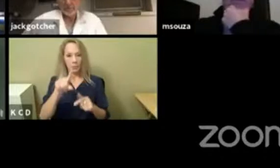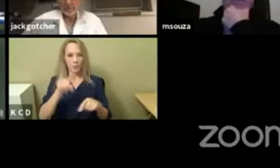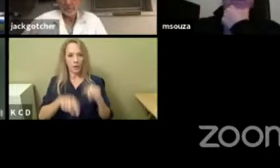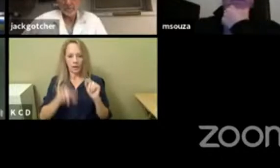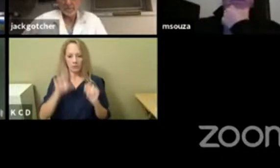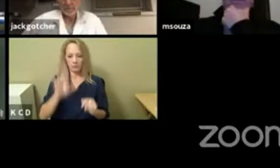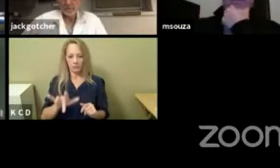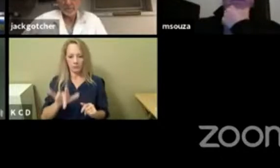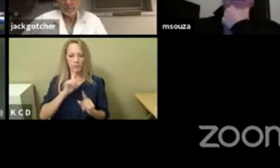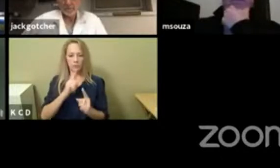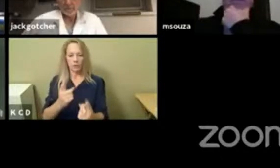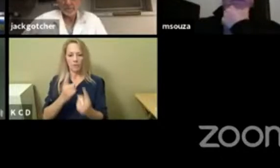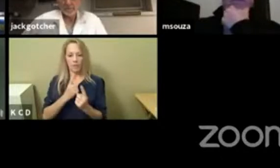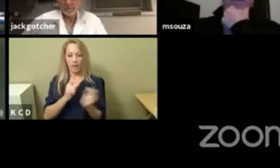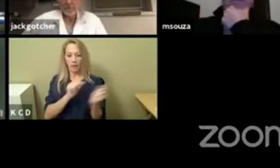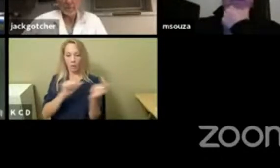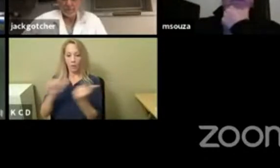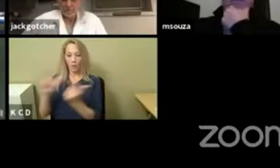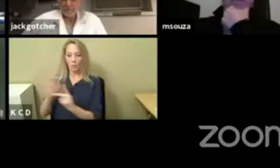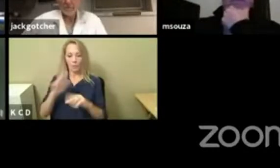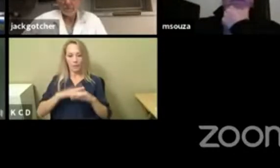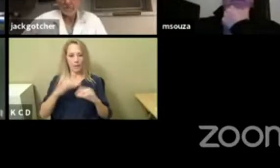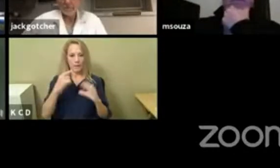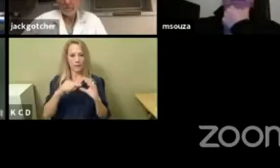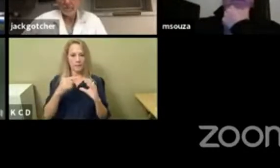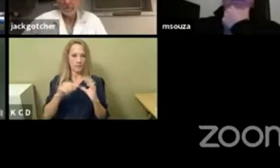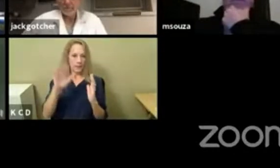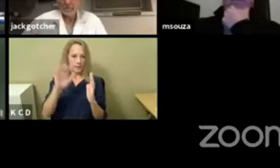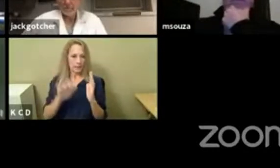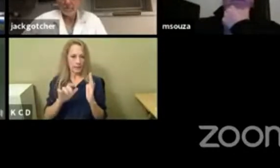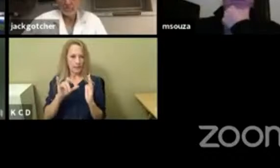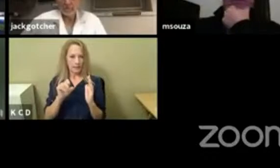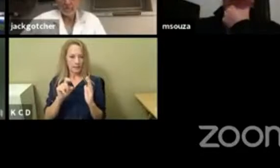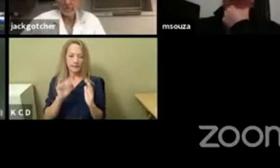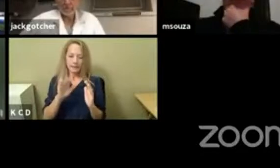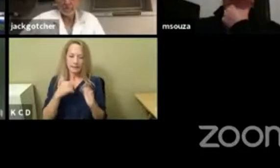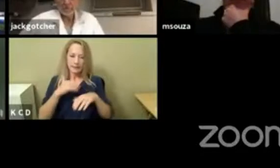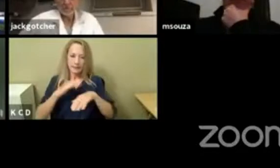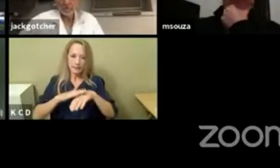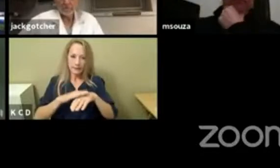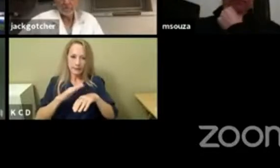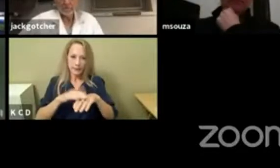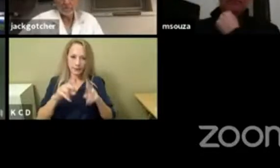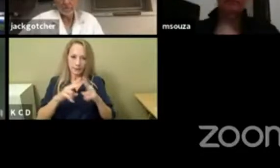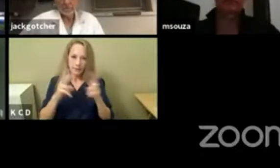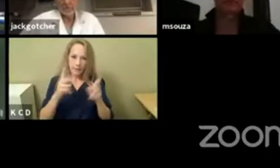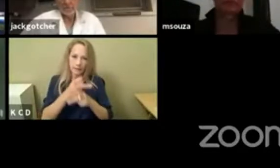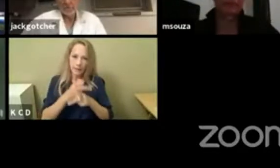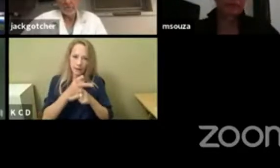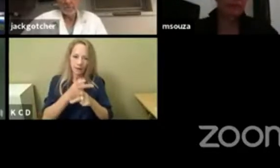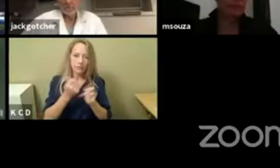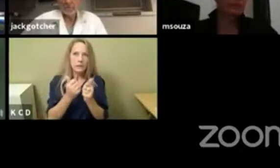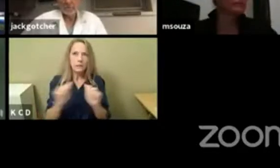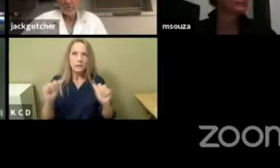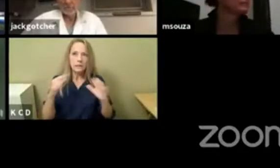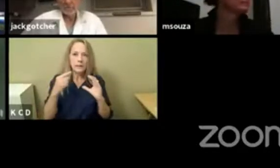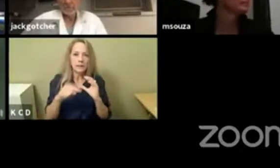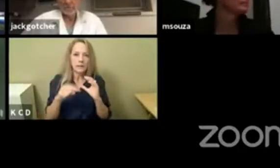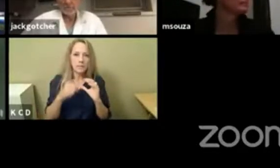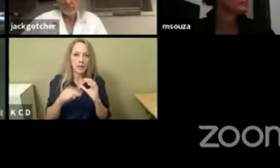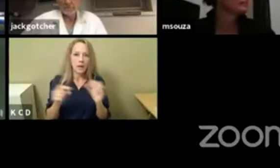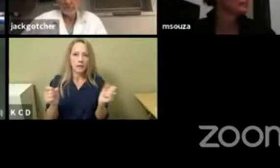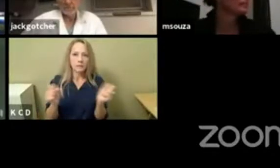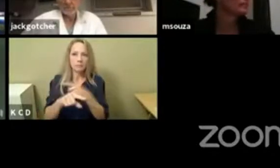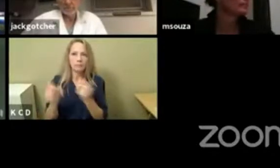So I'd leave that. I advise you to be very, very careful about any emails that are sent